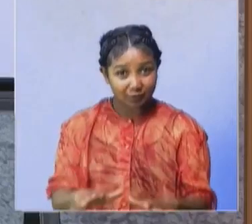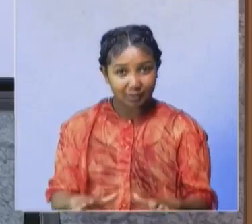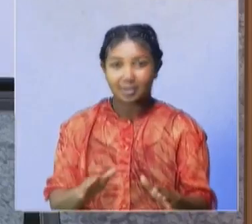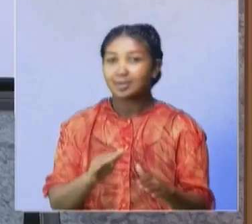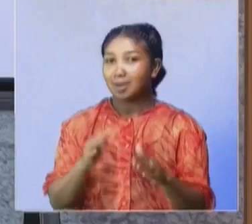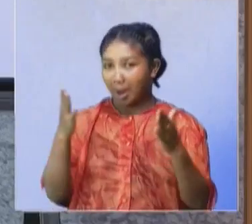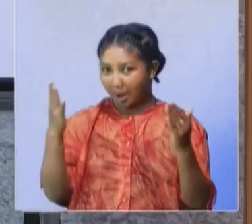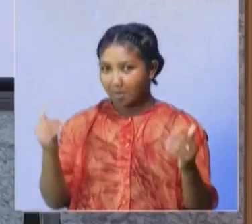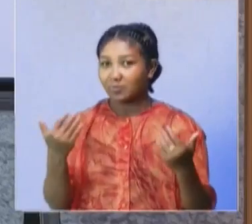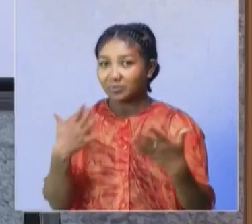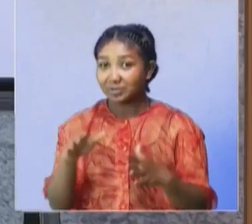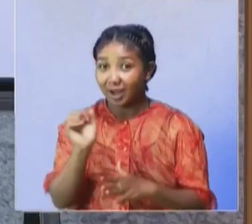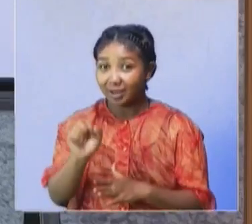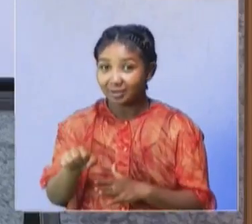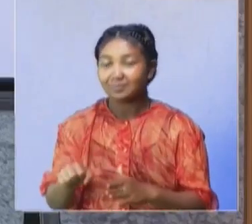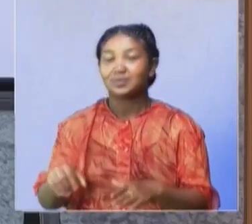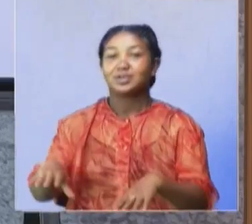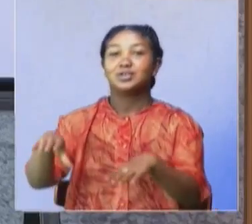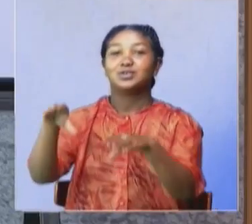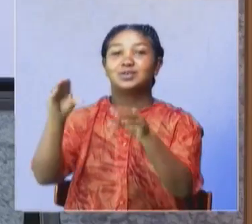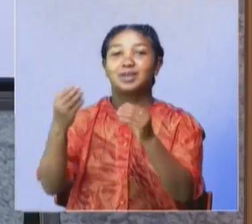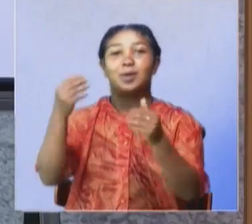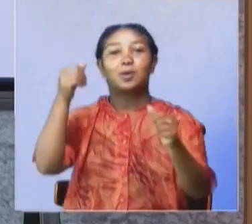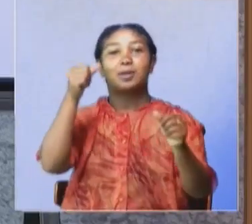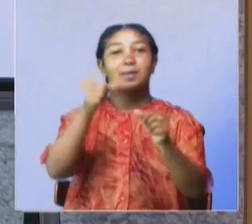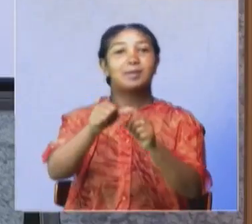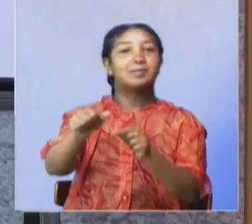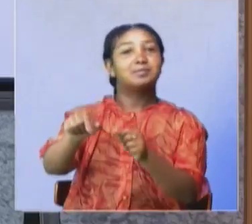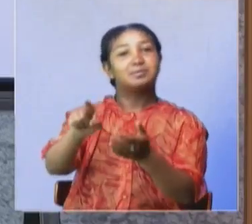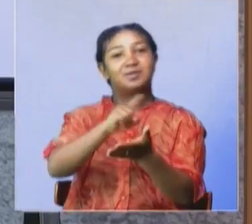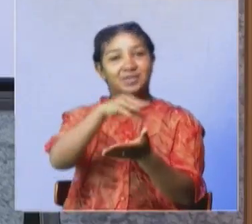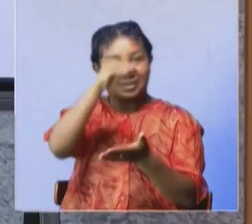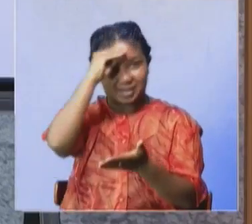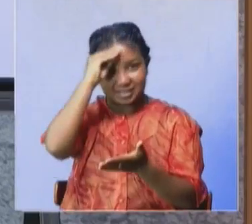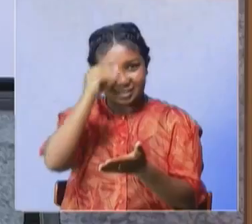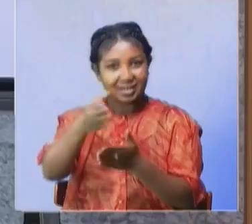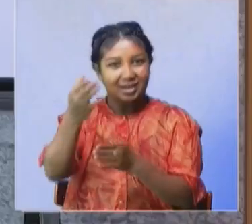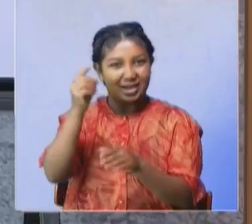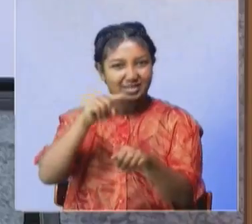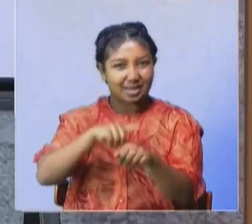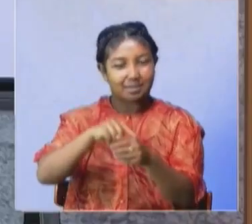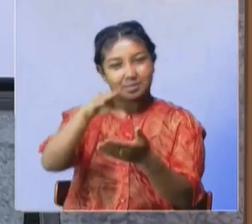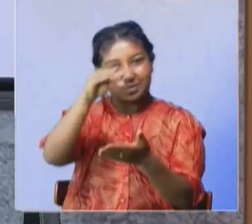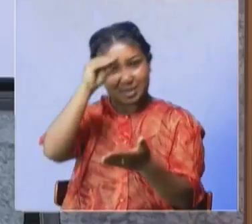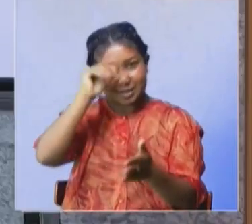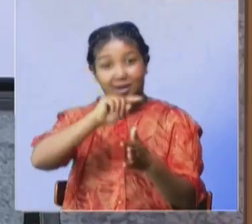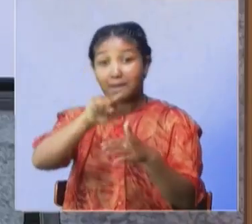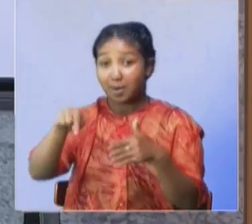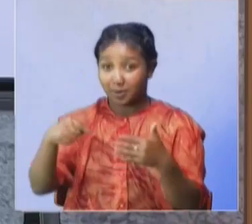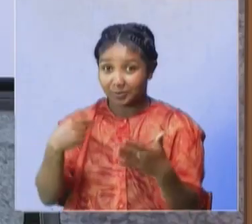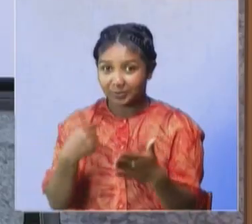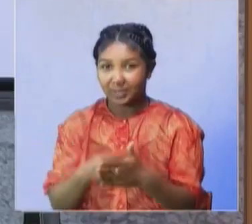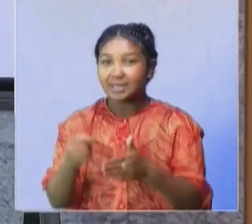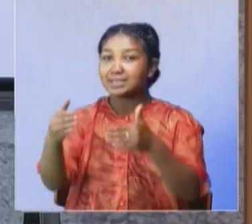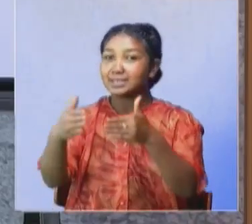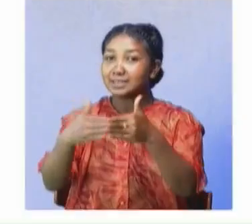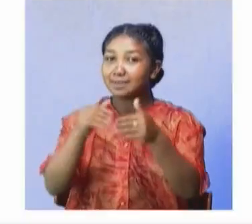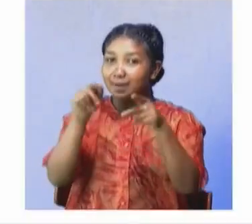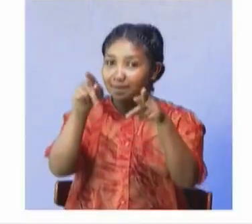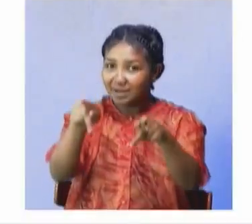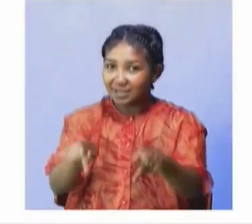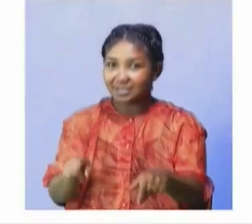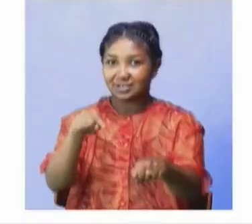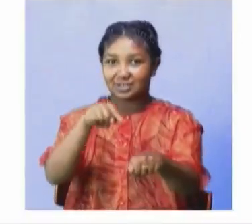you are. Students, let us remember our previous lesson. Last time, we were learning about simple